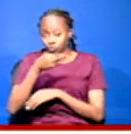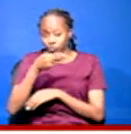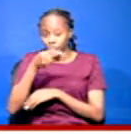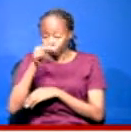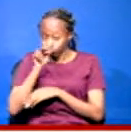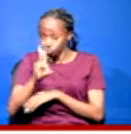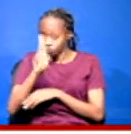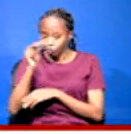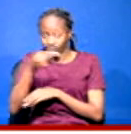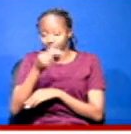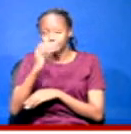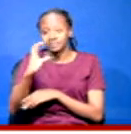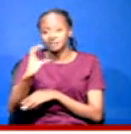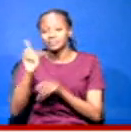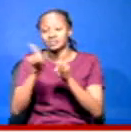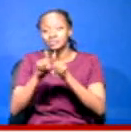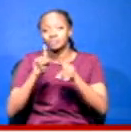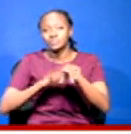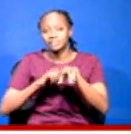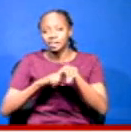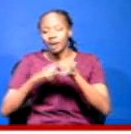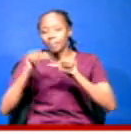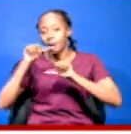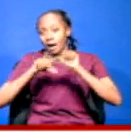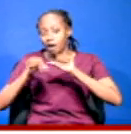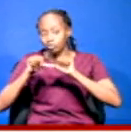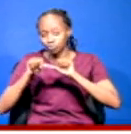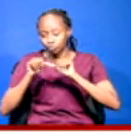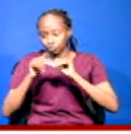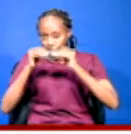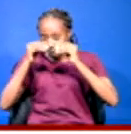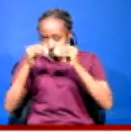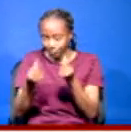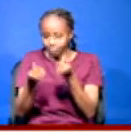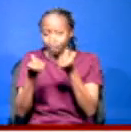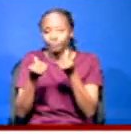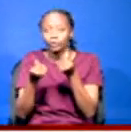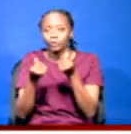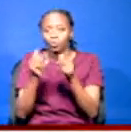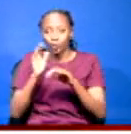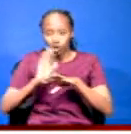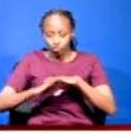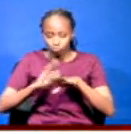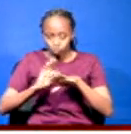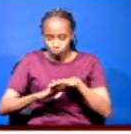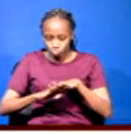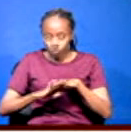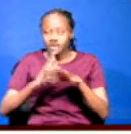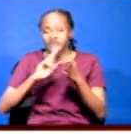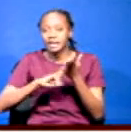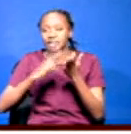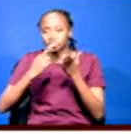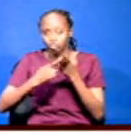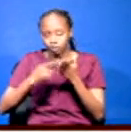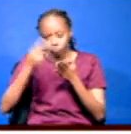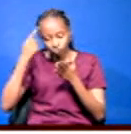units operate effectively with adequate human and financial resources.